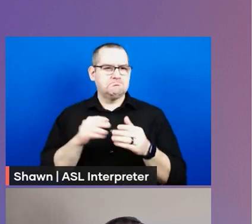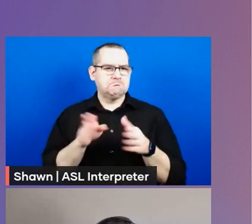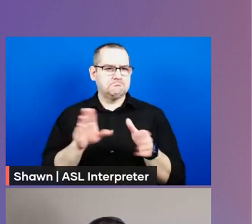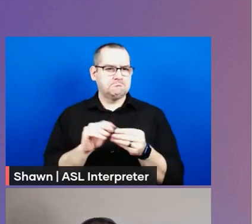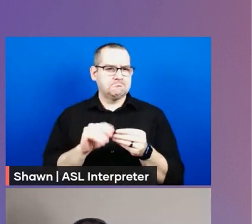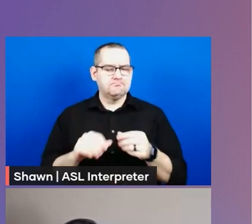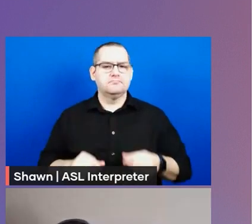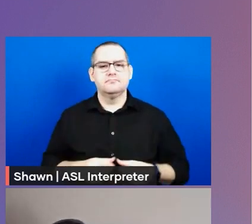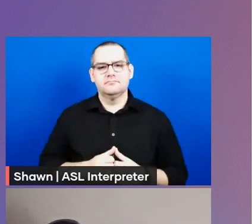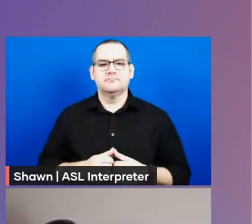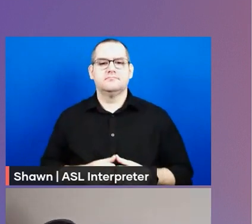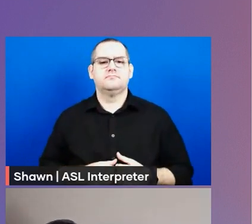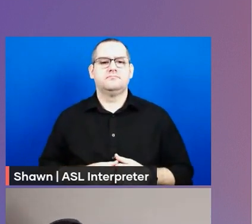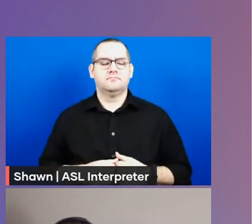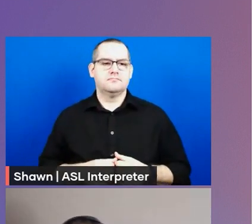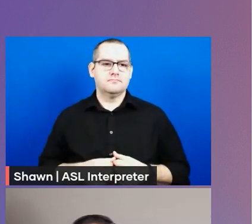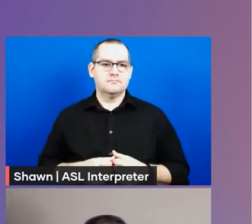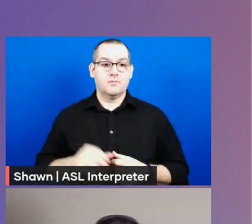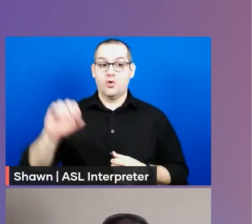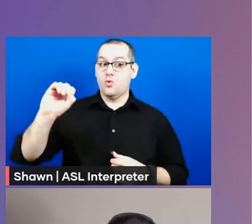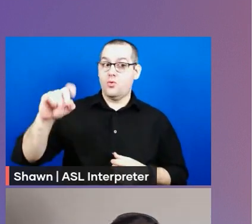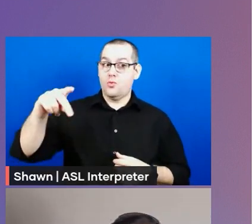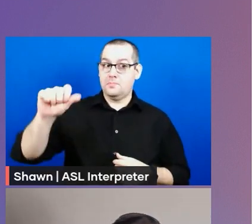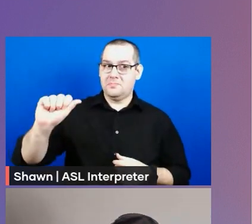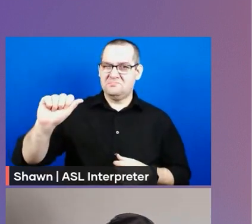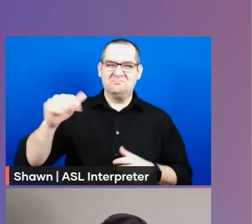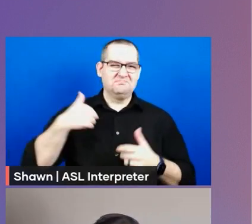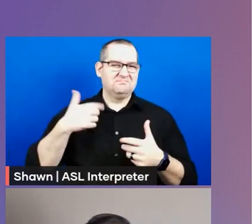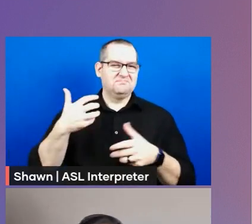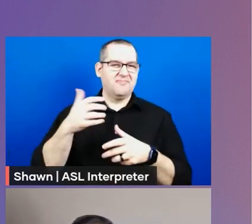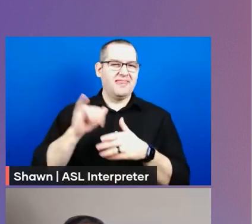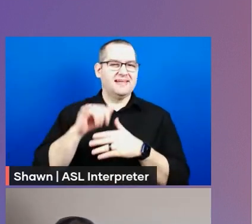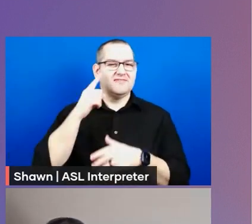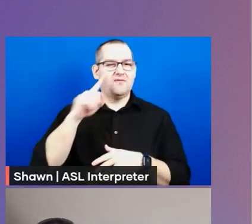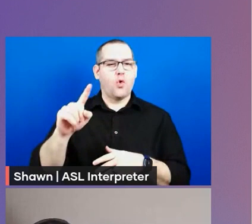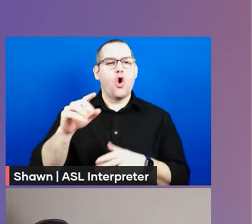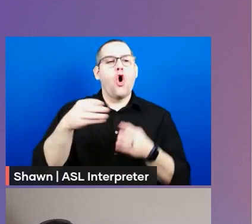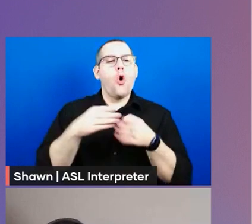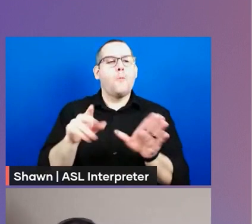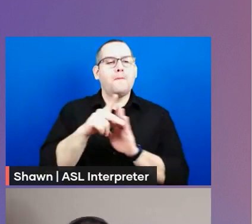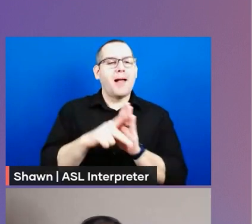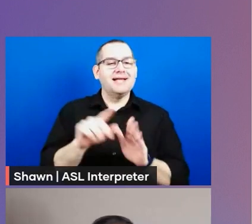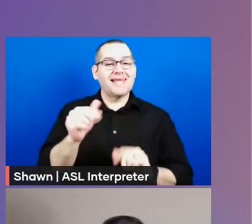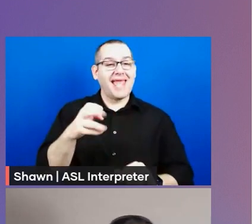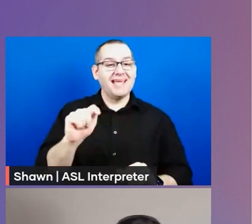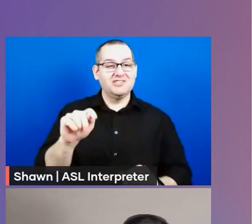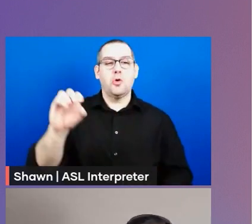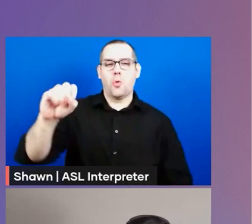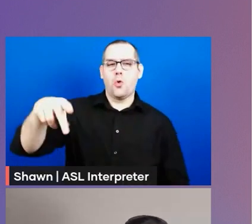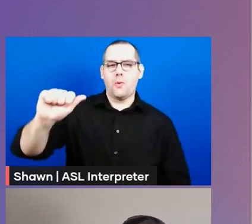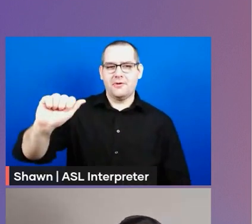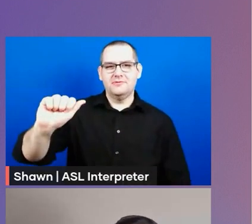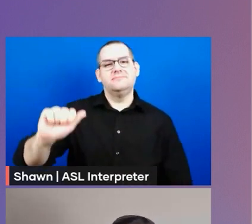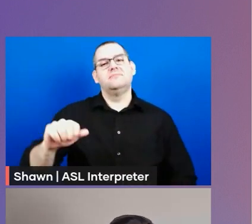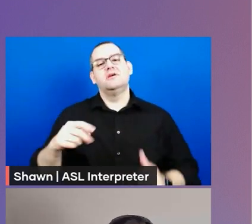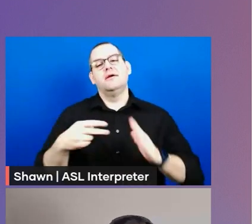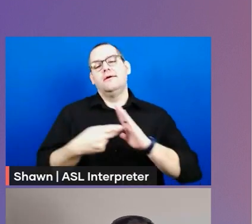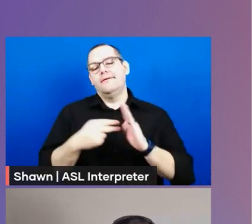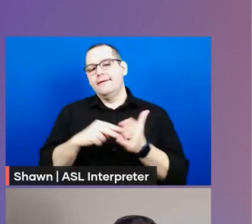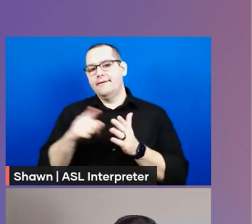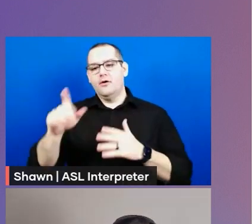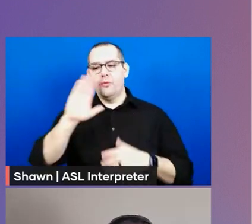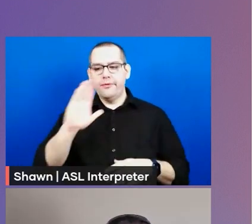start off, OPA, or for Open Policy Agent, is a general purpose policy engine. This means that it's going to